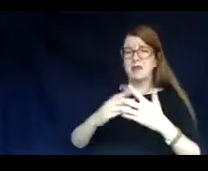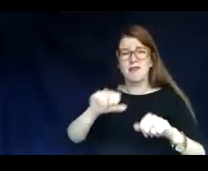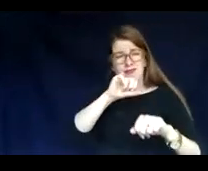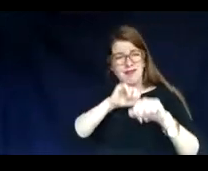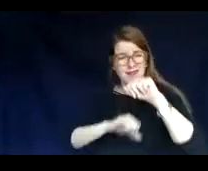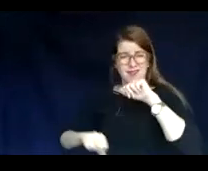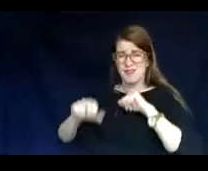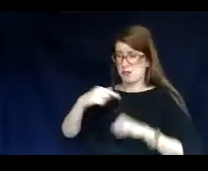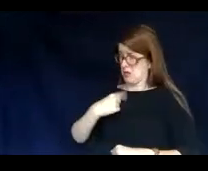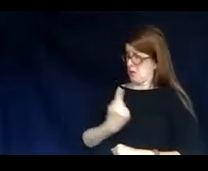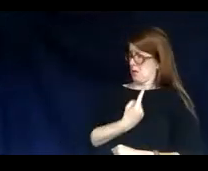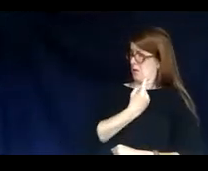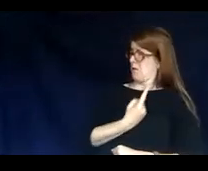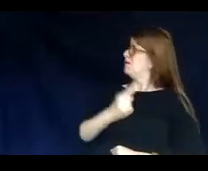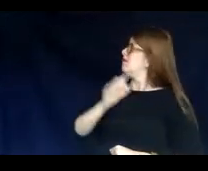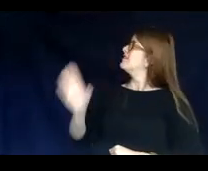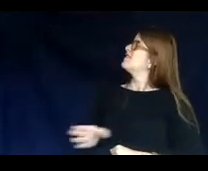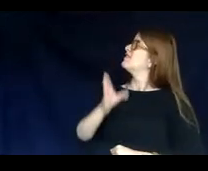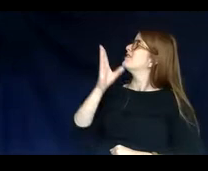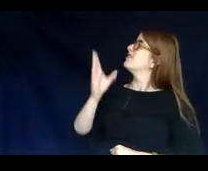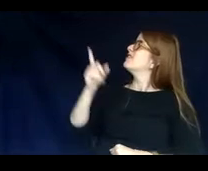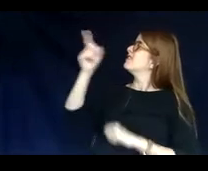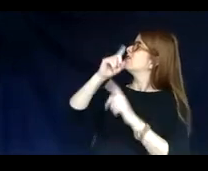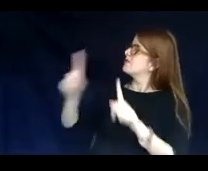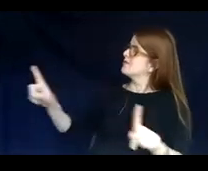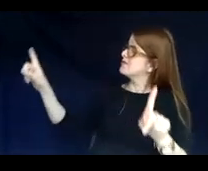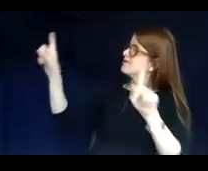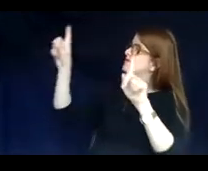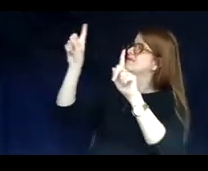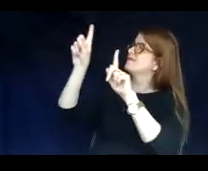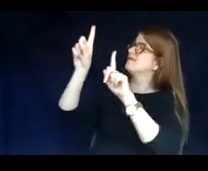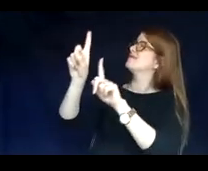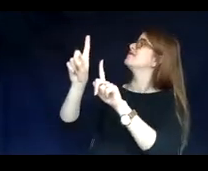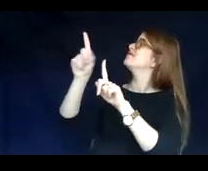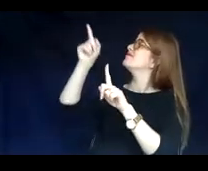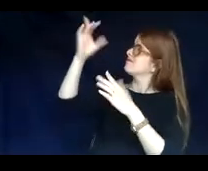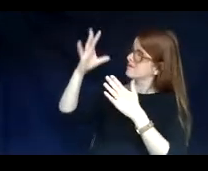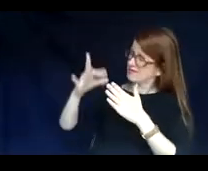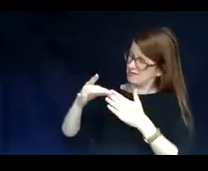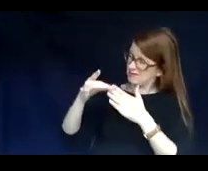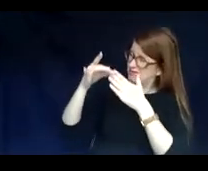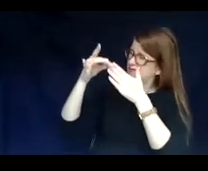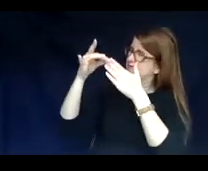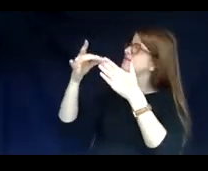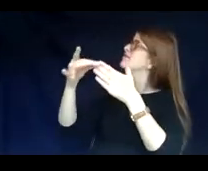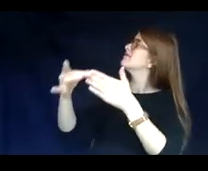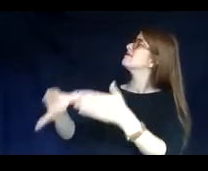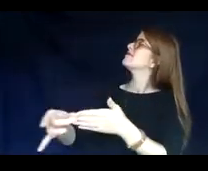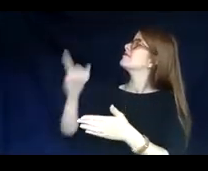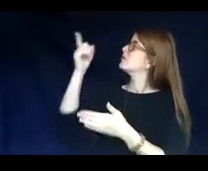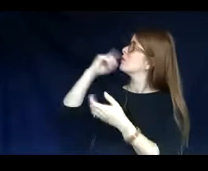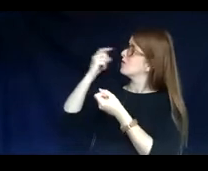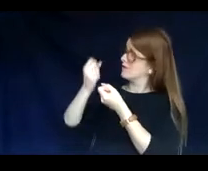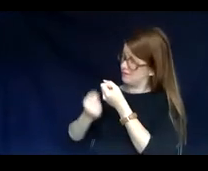never walked alone, and you gave me, and you called me, and